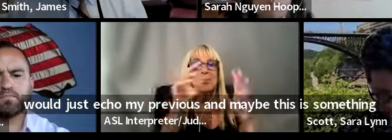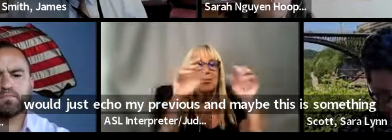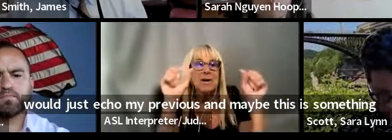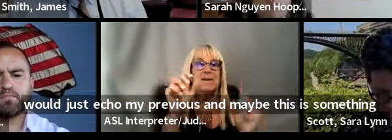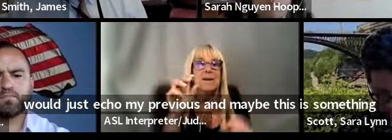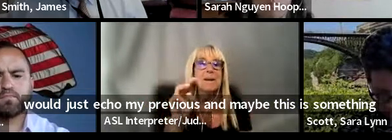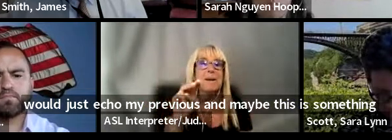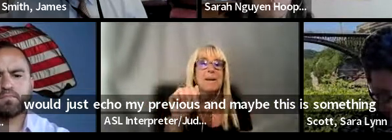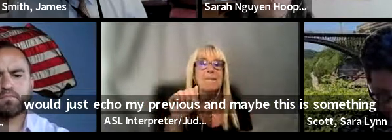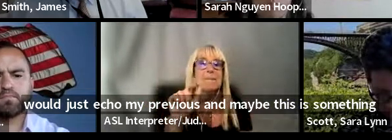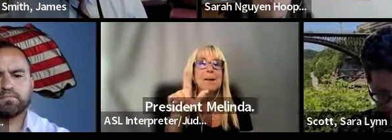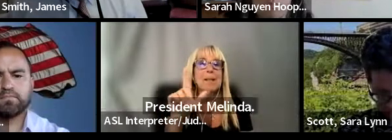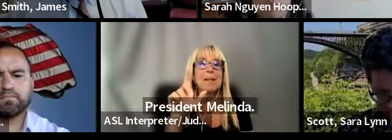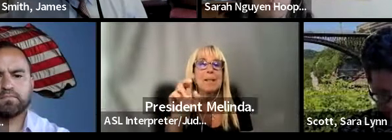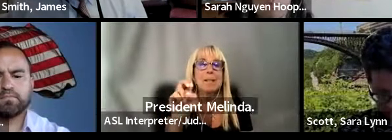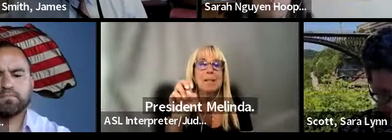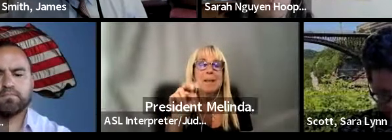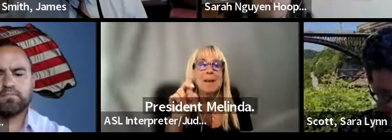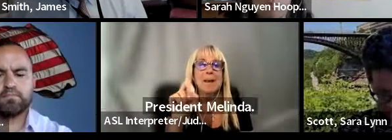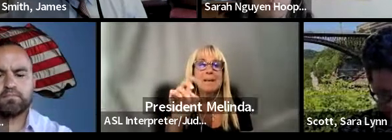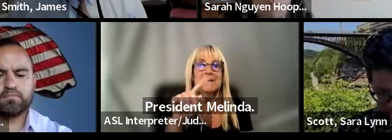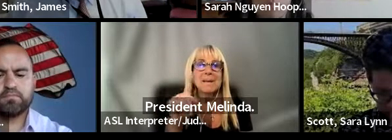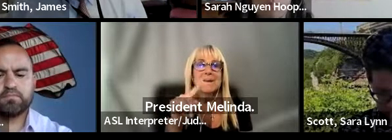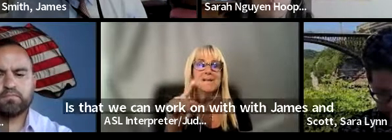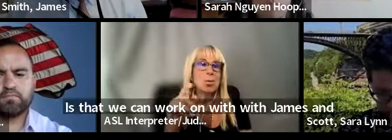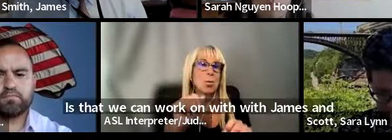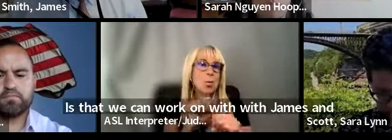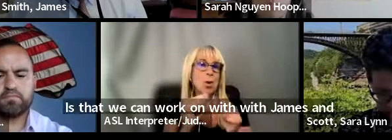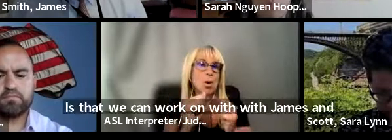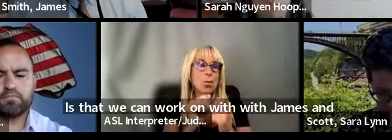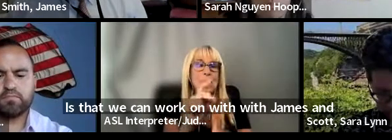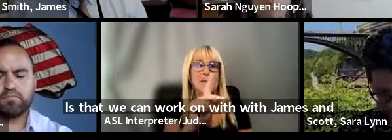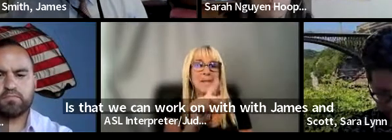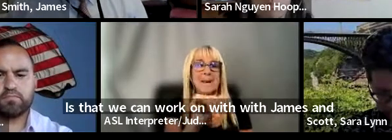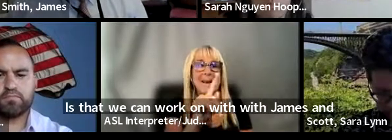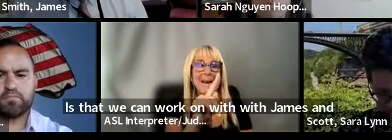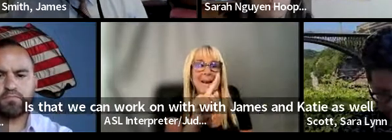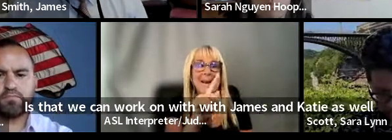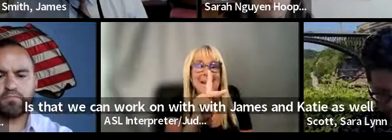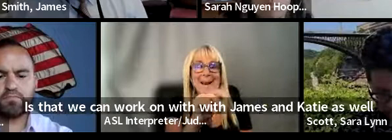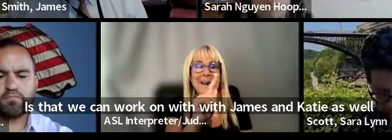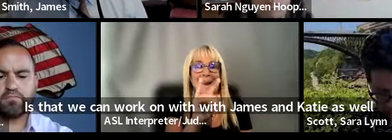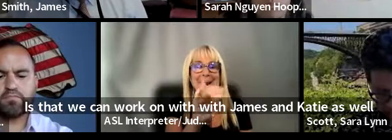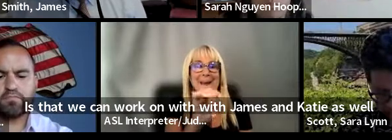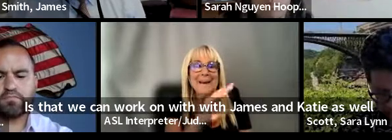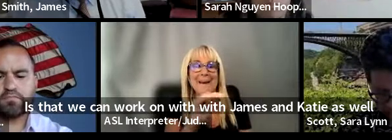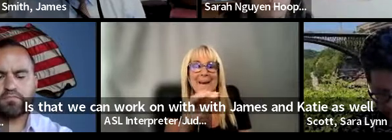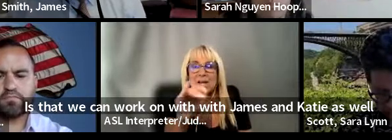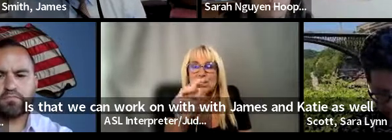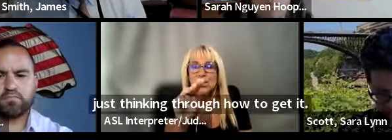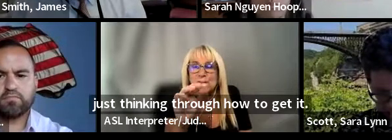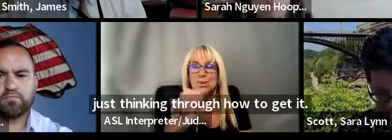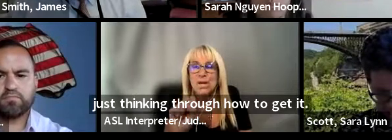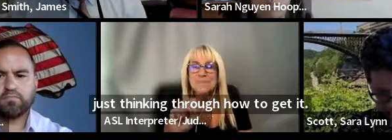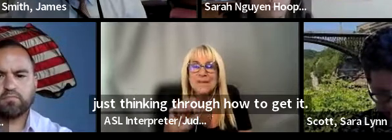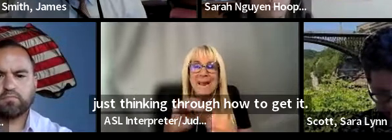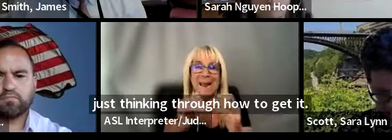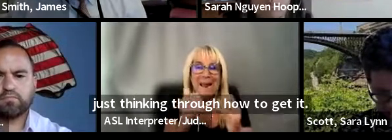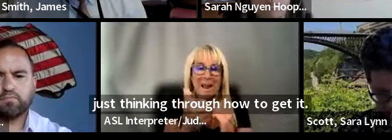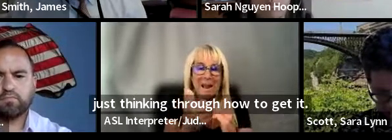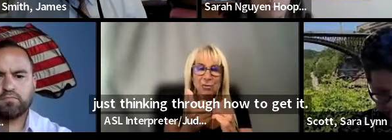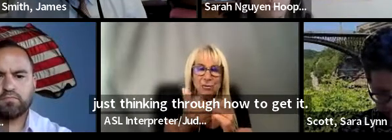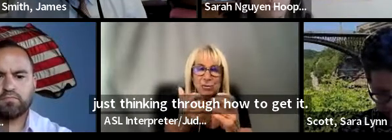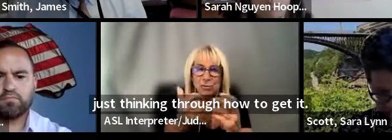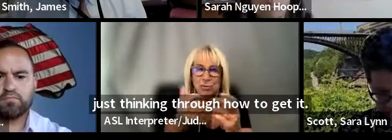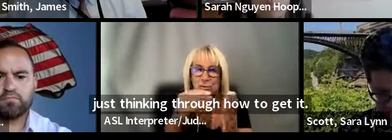with James and Katie as well. Just thinking through how to get a handle on what the